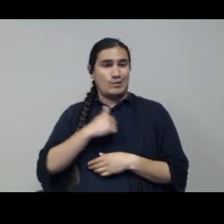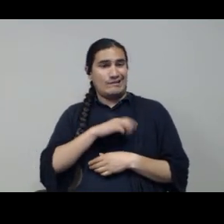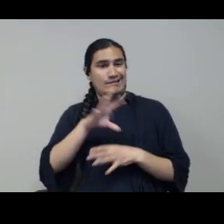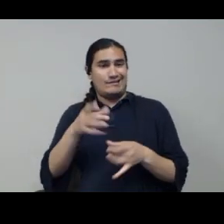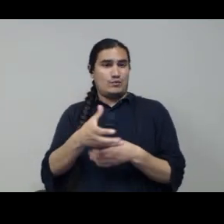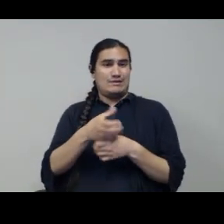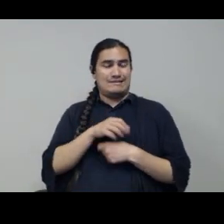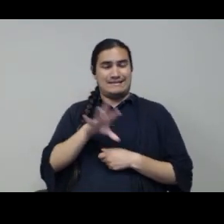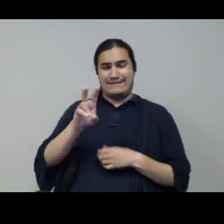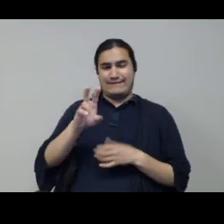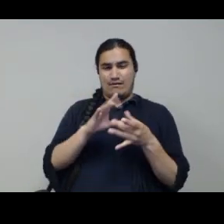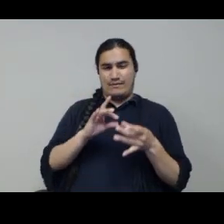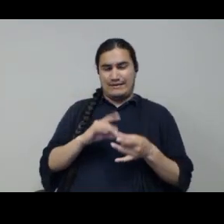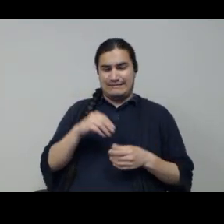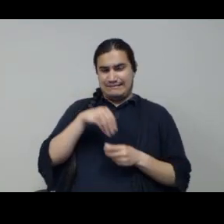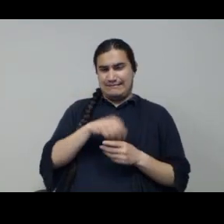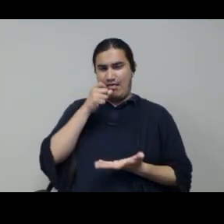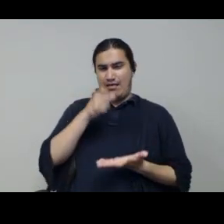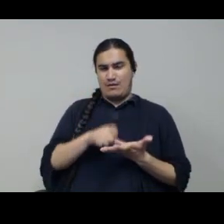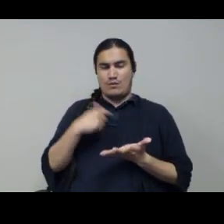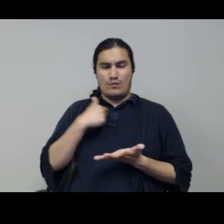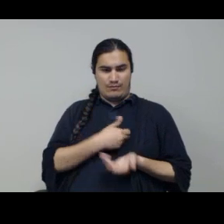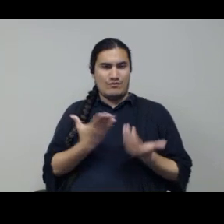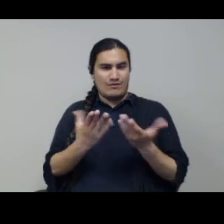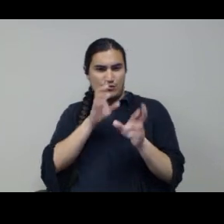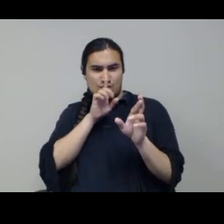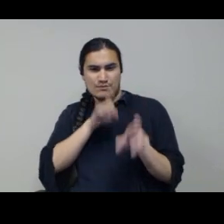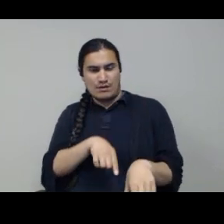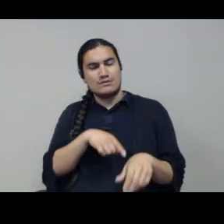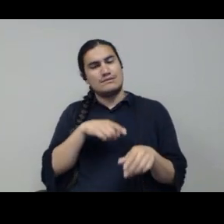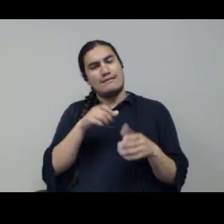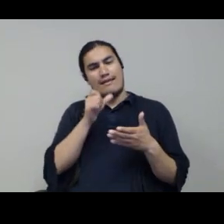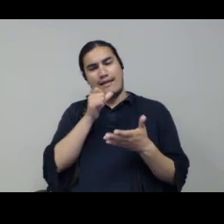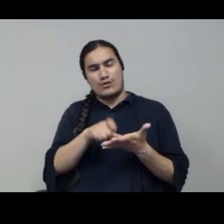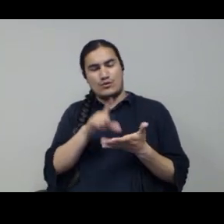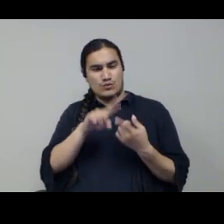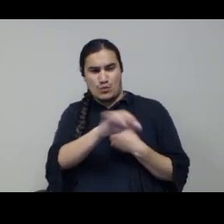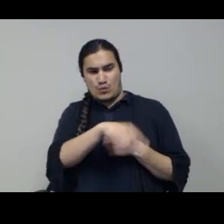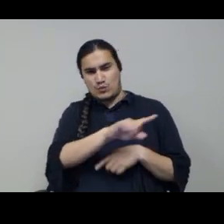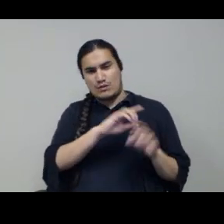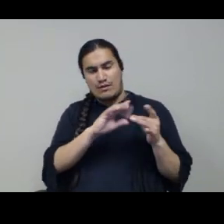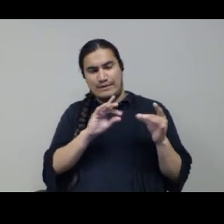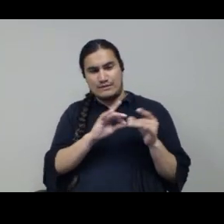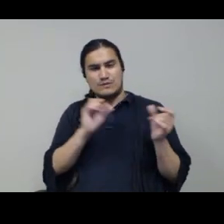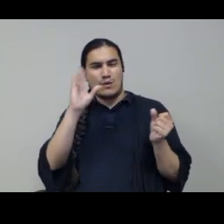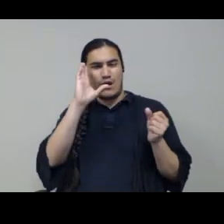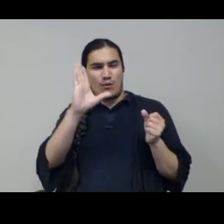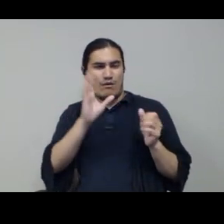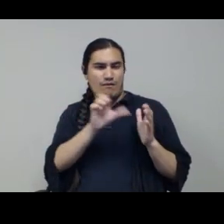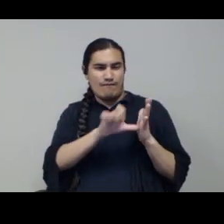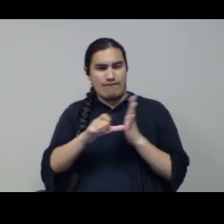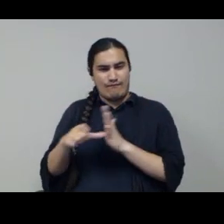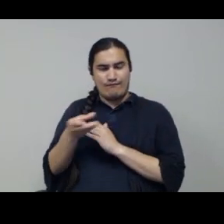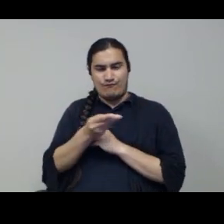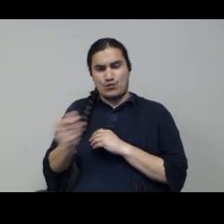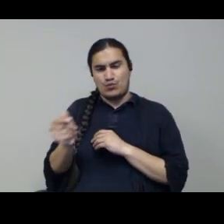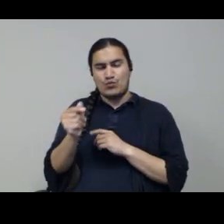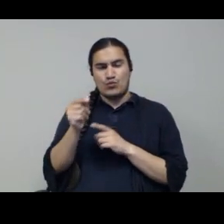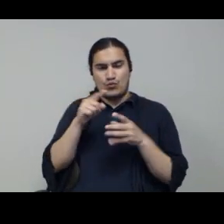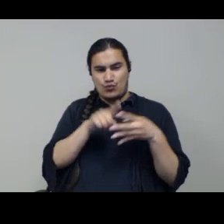7 comments in a letter, and we provided a response letter in regards to those comments. So I'm just going to highlight just a few of